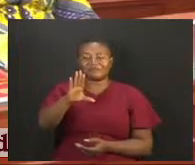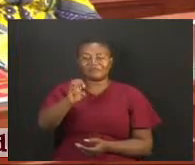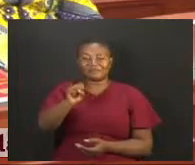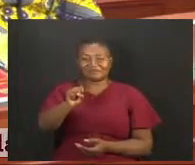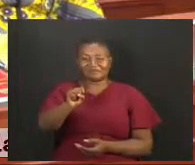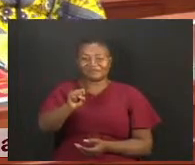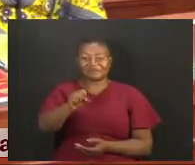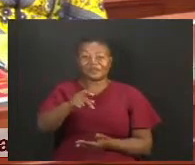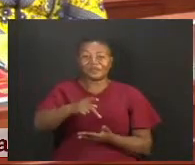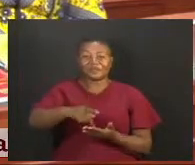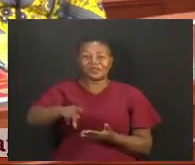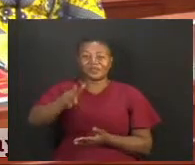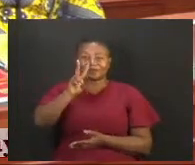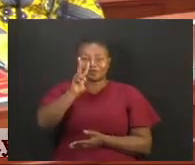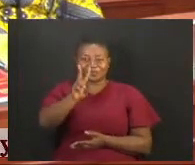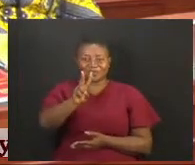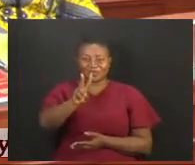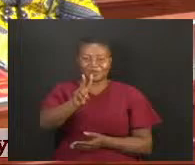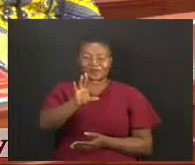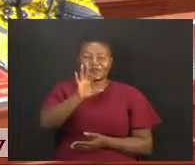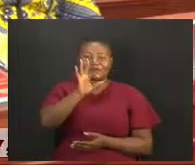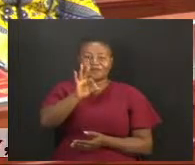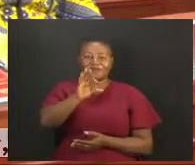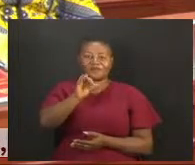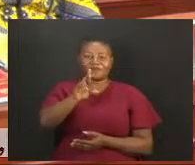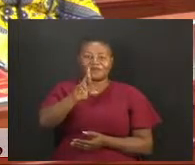And it's very clear, Mr. Speaker,